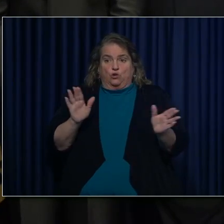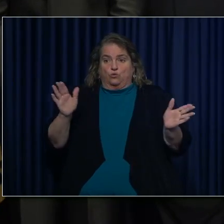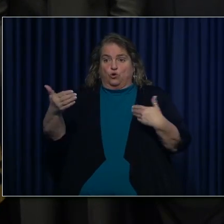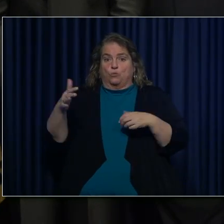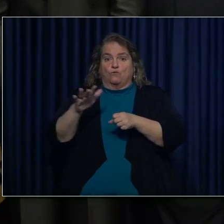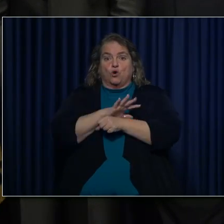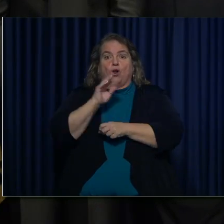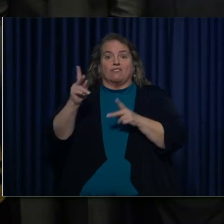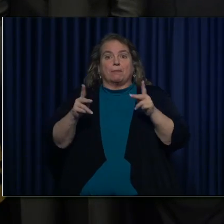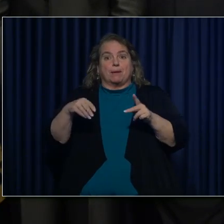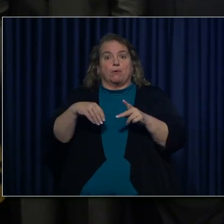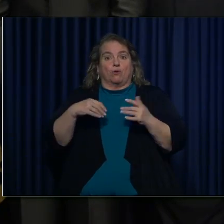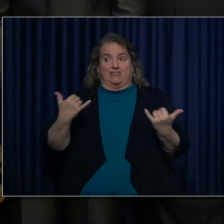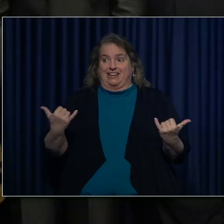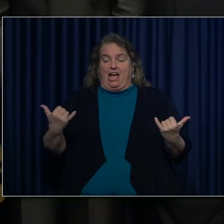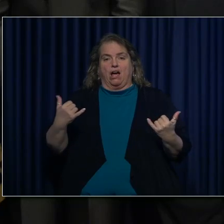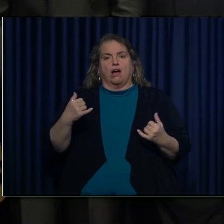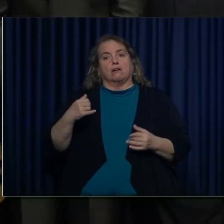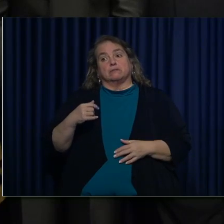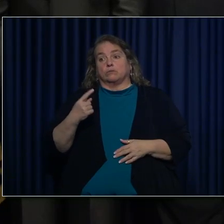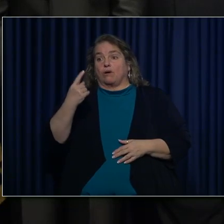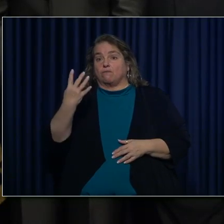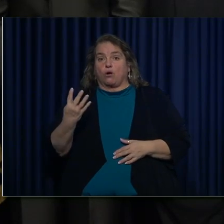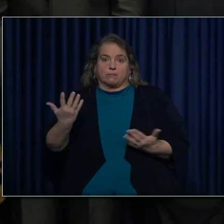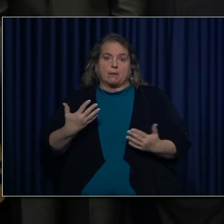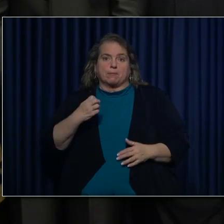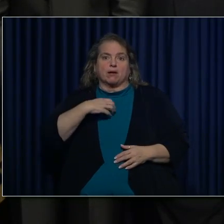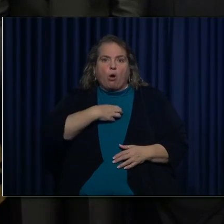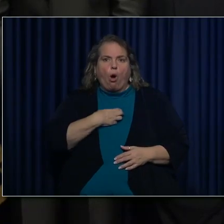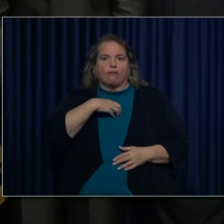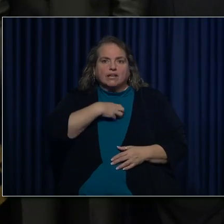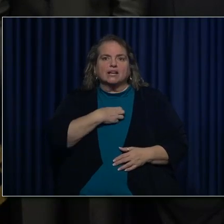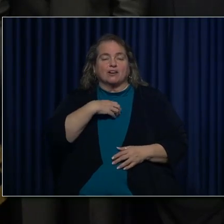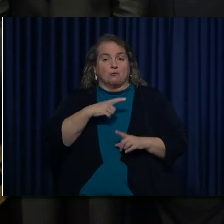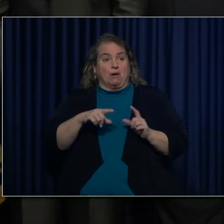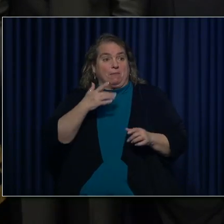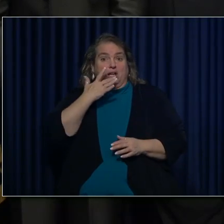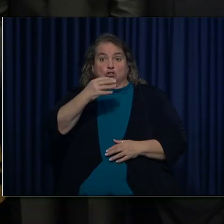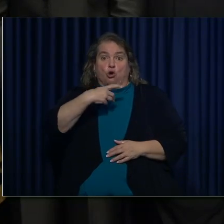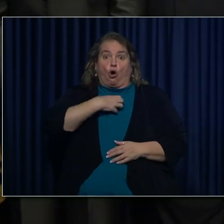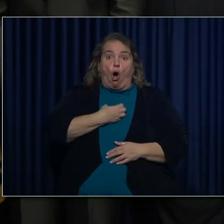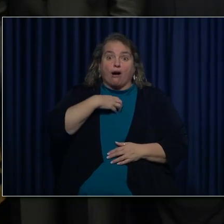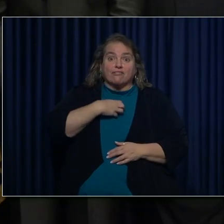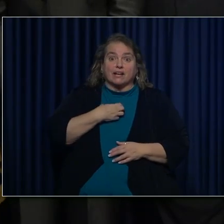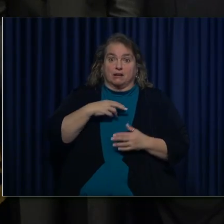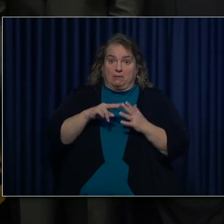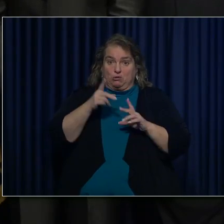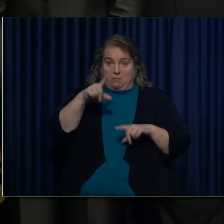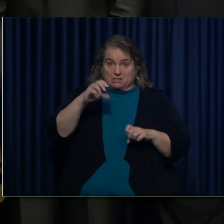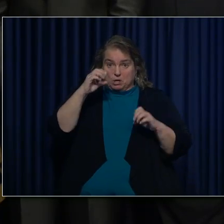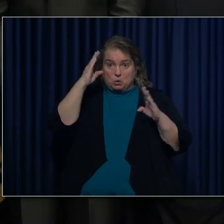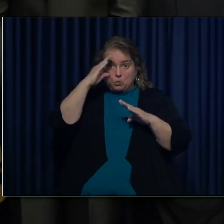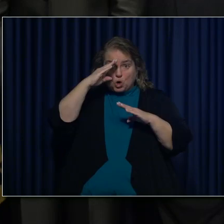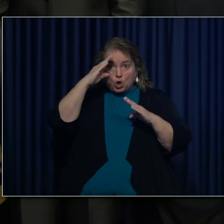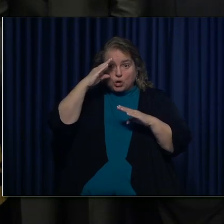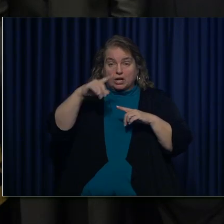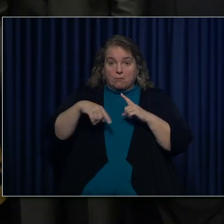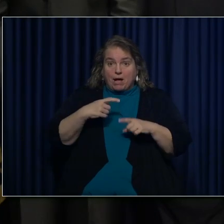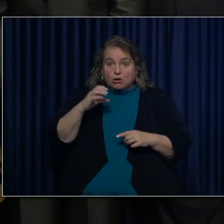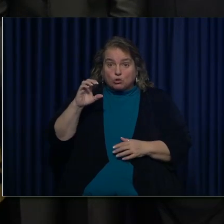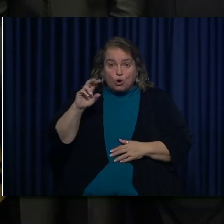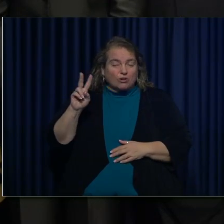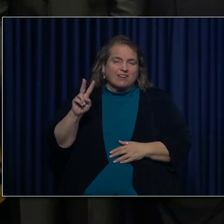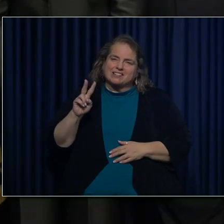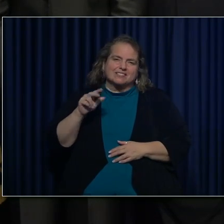quarter of them are going to be coughing from time to time. Just because you're coughing doesn't mean you ought to be worried about this